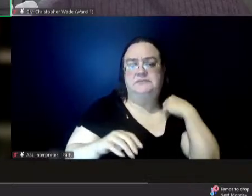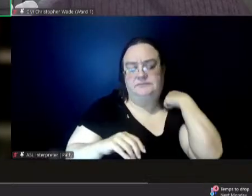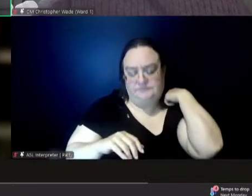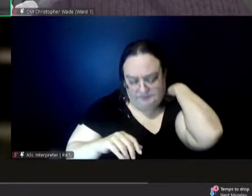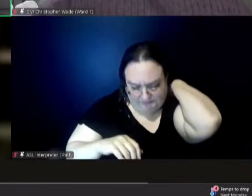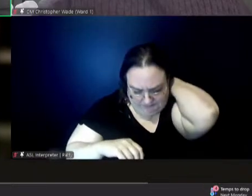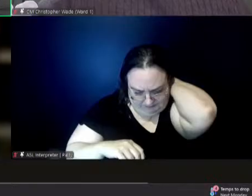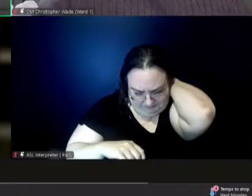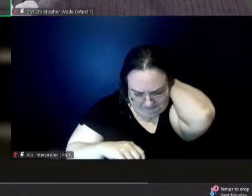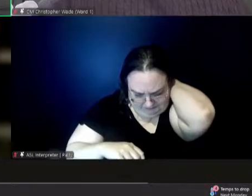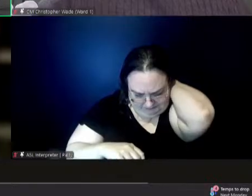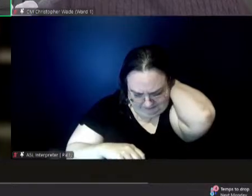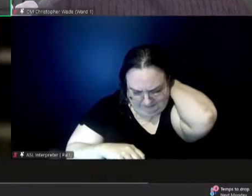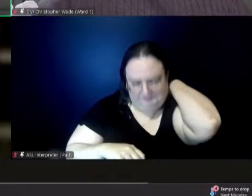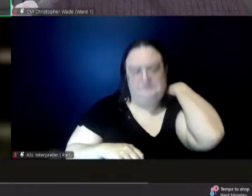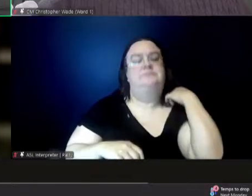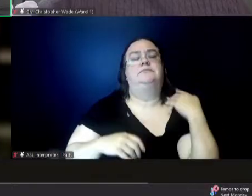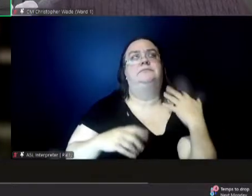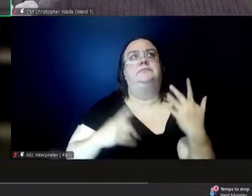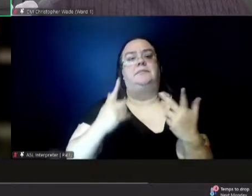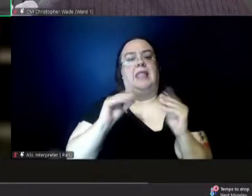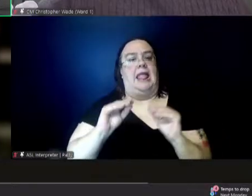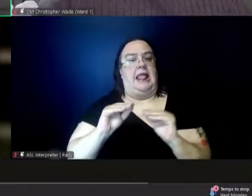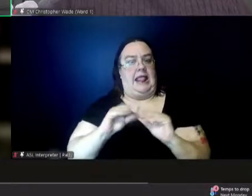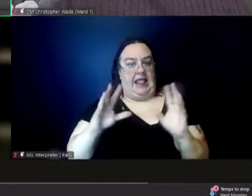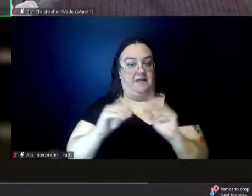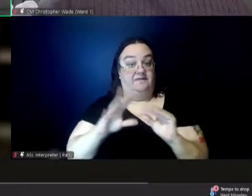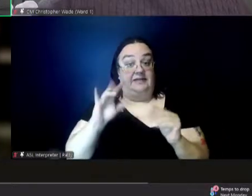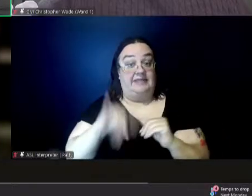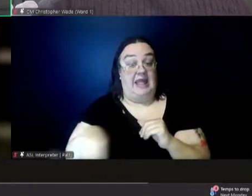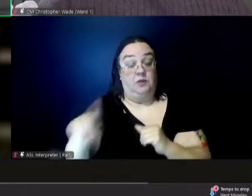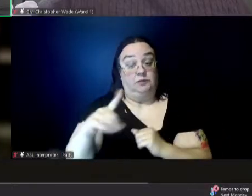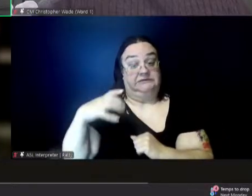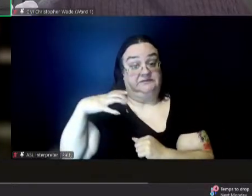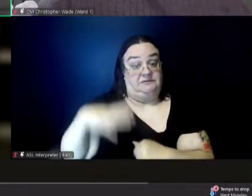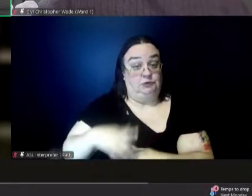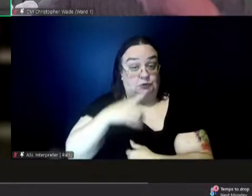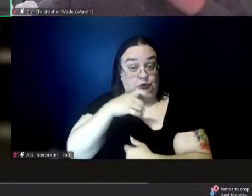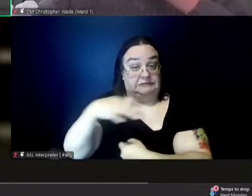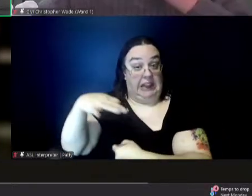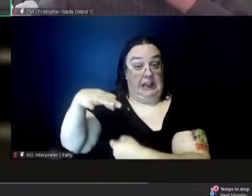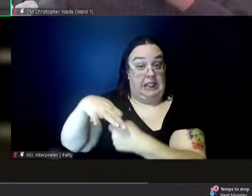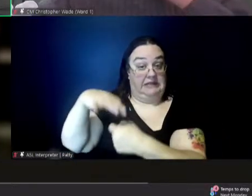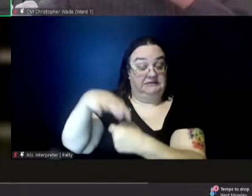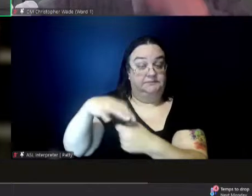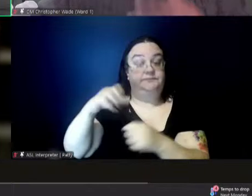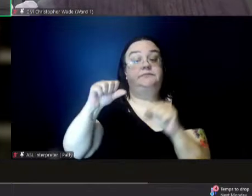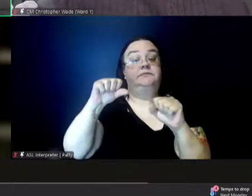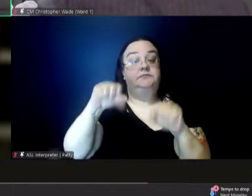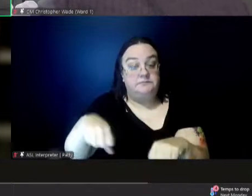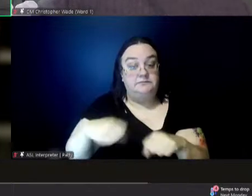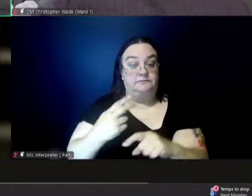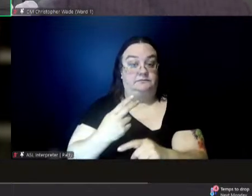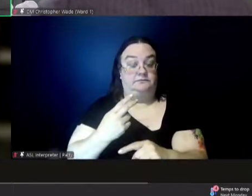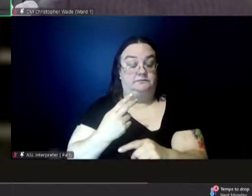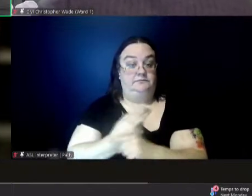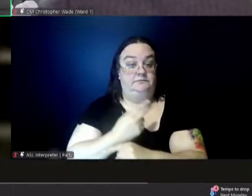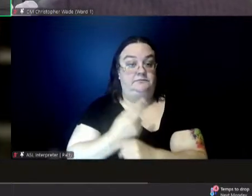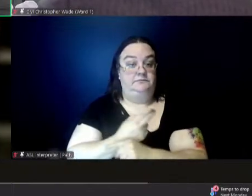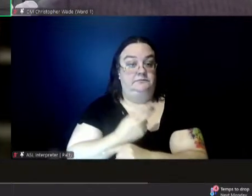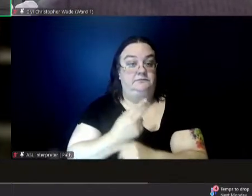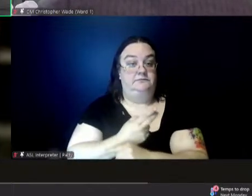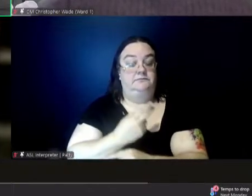that elected officials can utilize